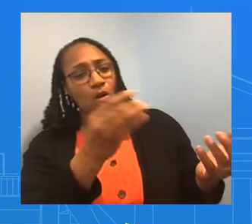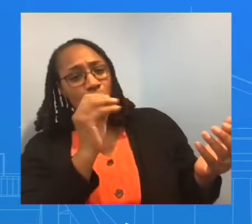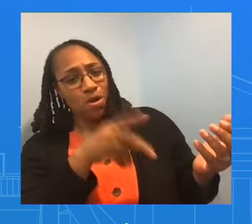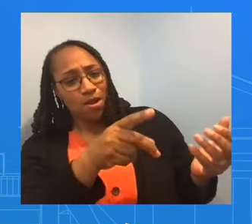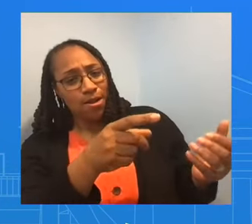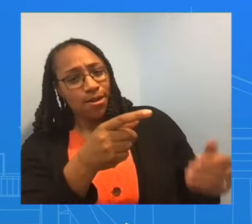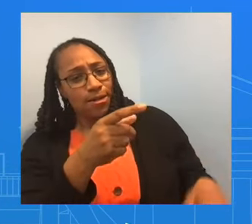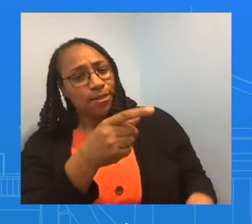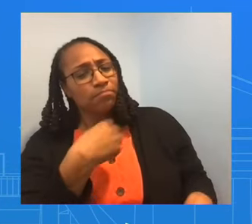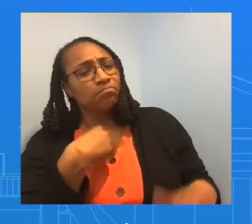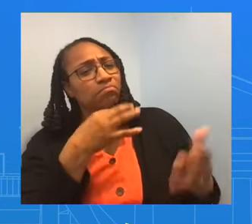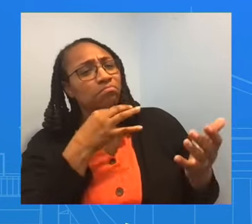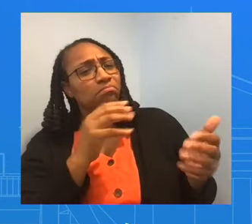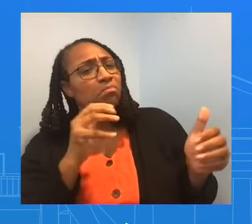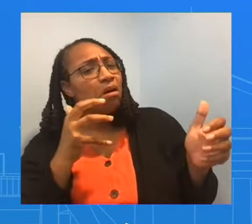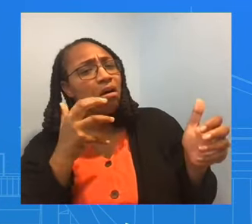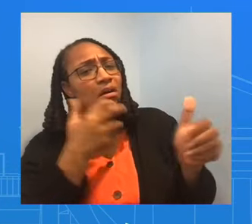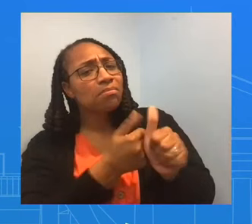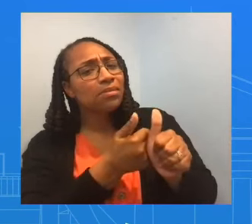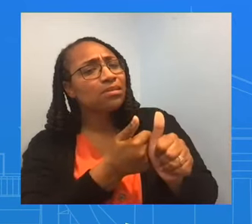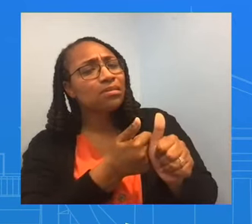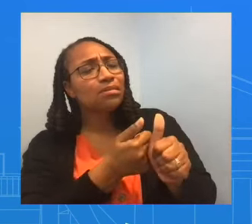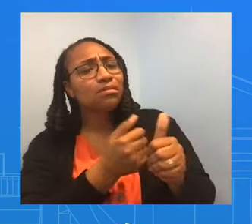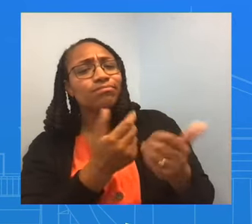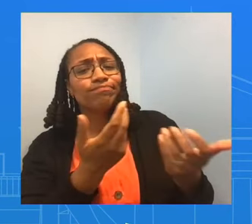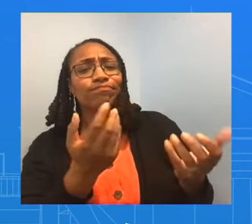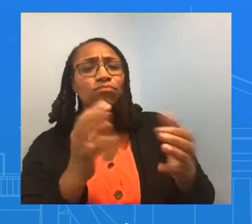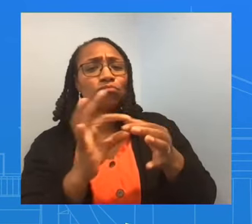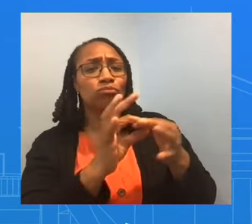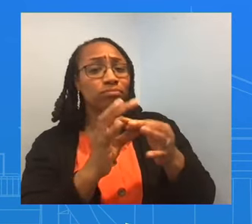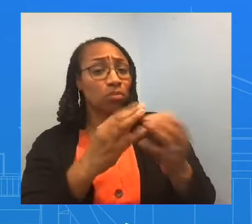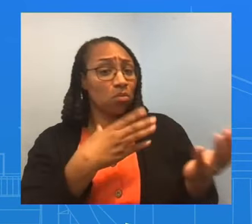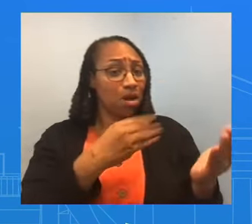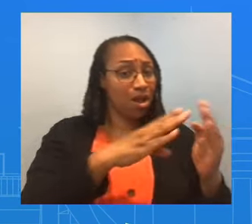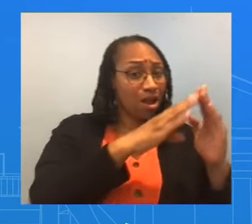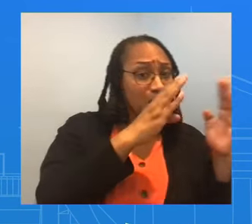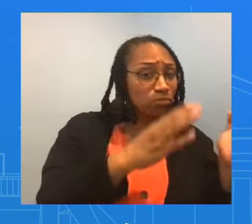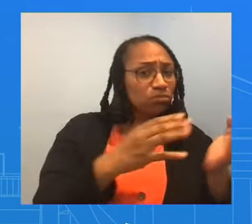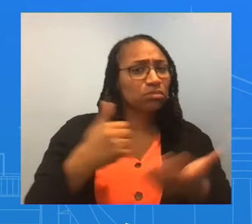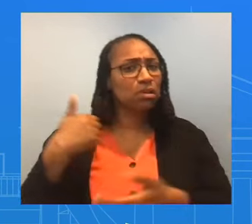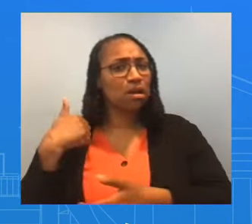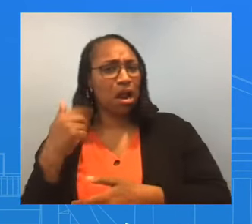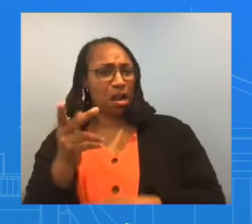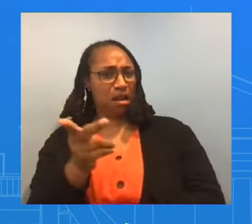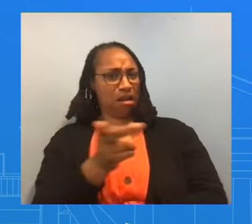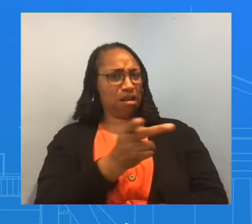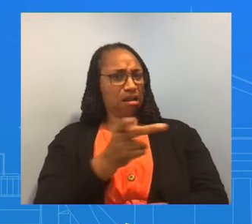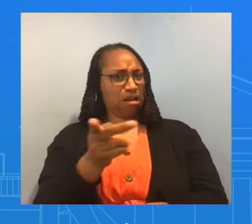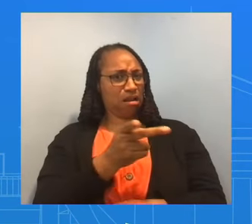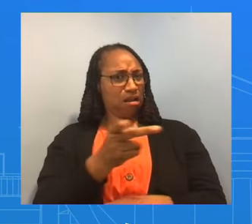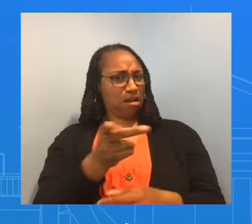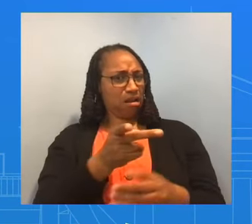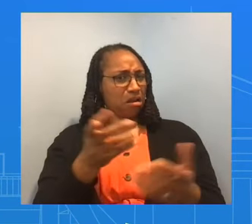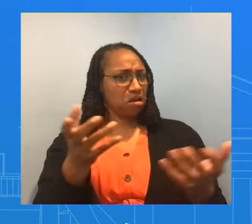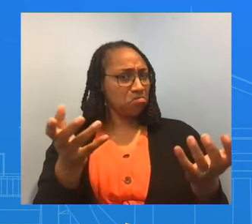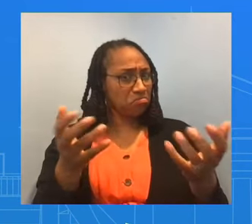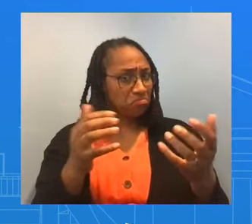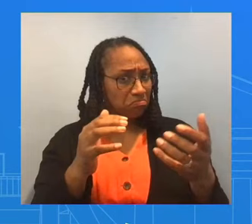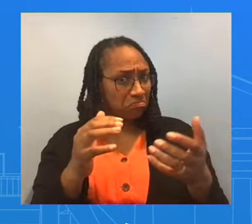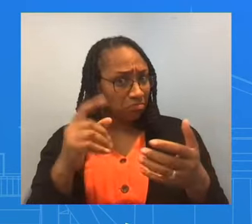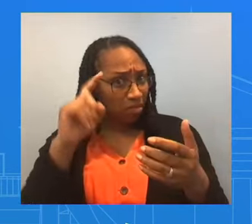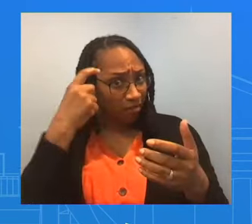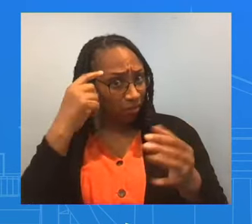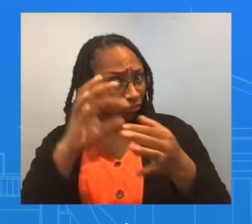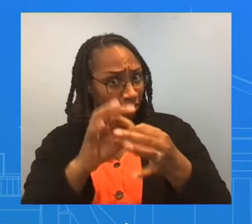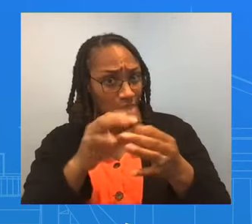and the Canadian government? Where do things stand right now? Are you new to the room? I'm Kelsey Snell from NPR. Okay. But are you new to the room? I am here for the time being because our good friend Scott Detrow is